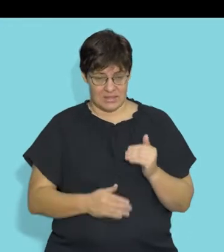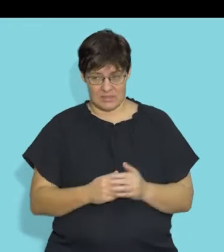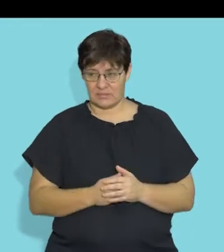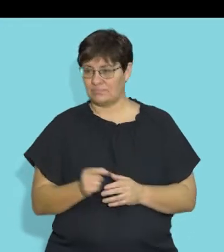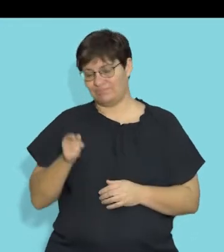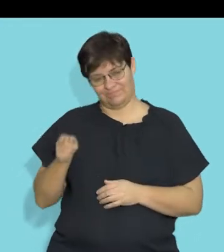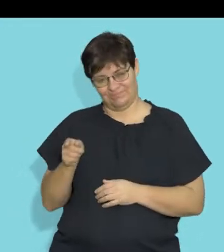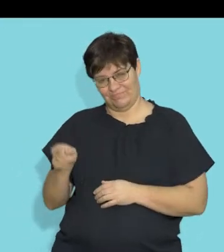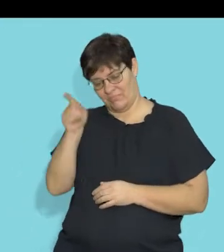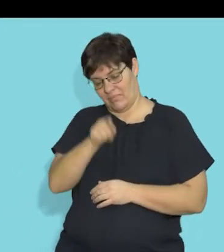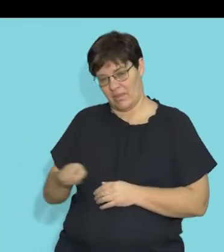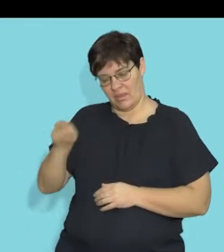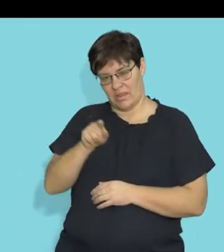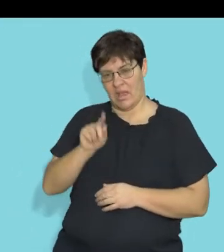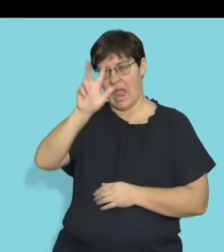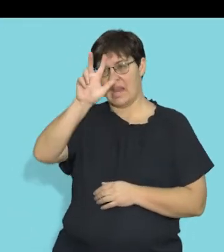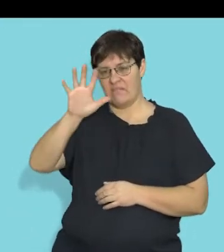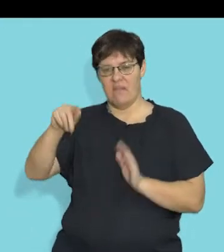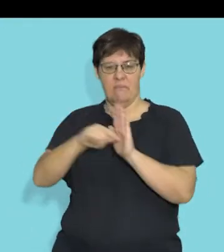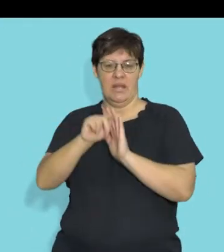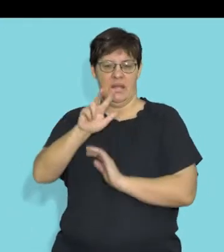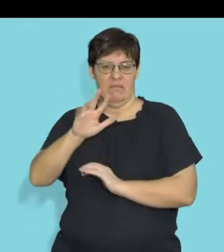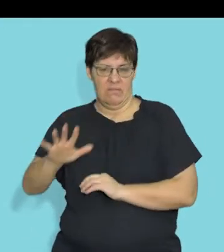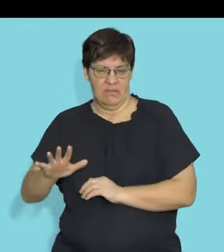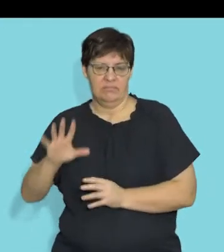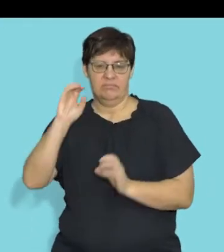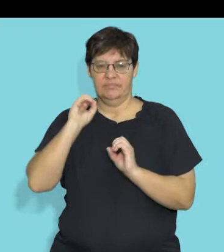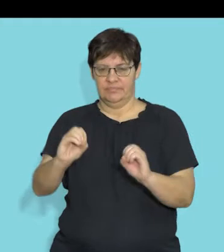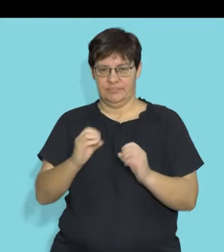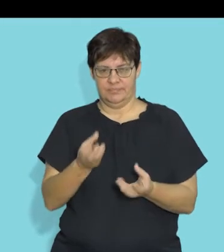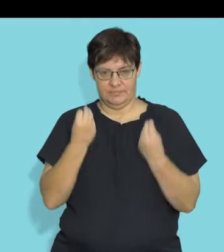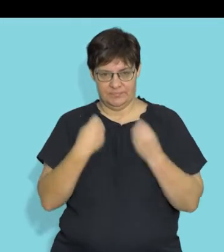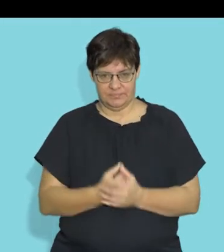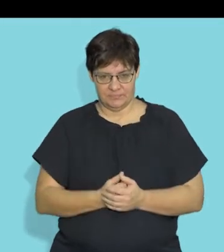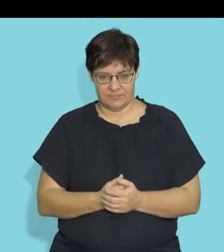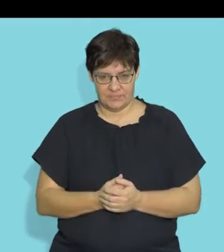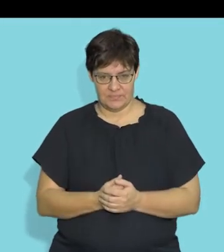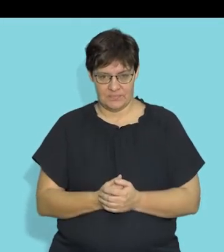that 85 minus 85 is 0.